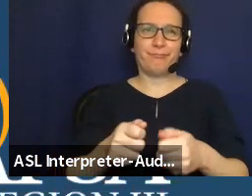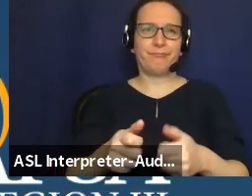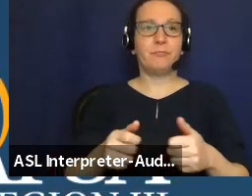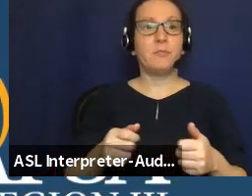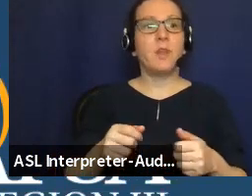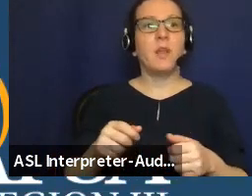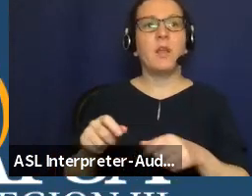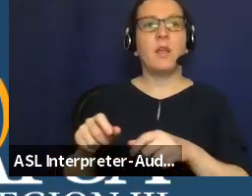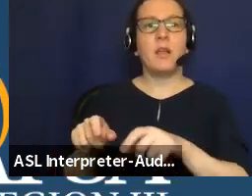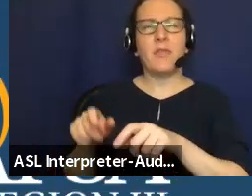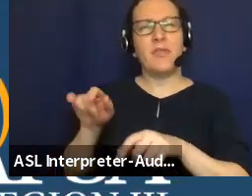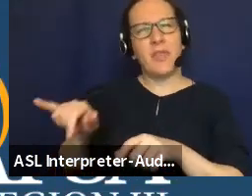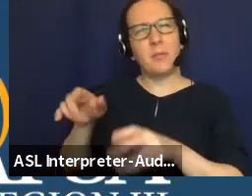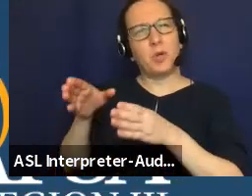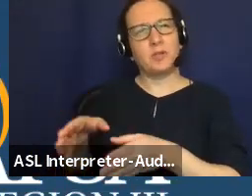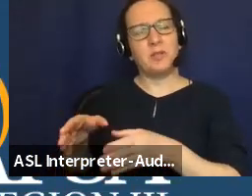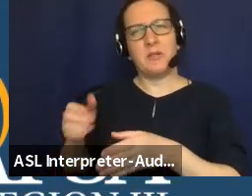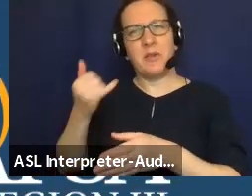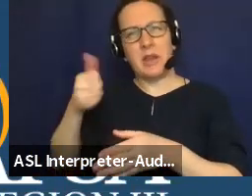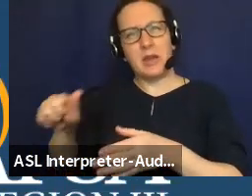interpreter of any presenter change.